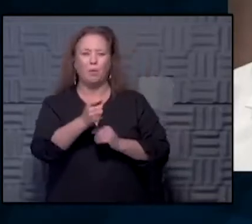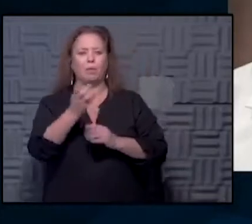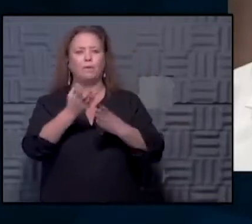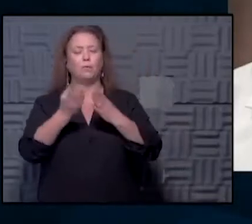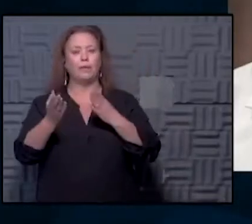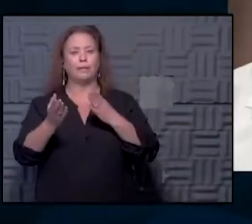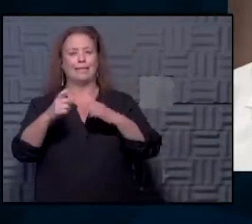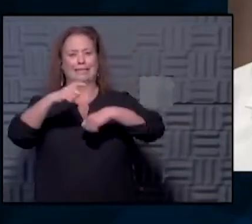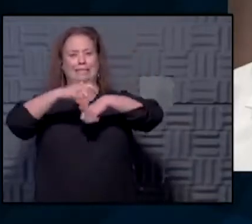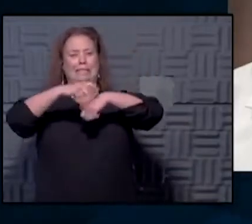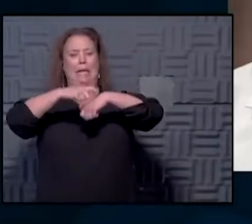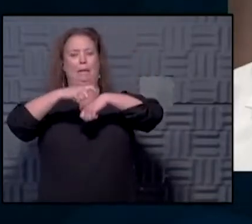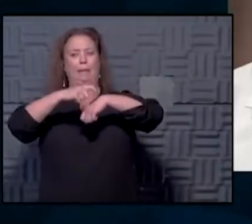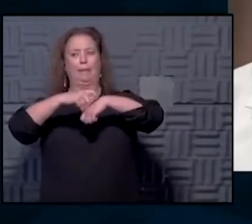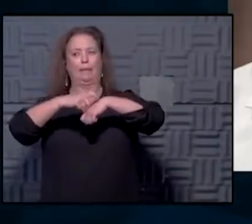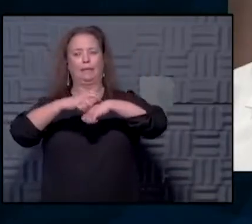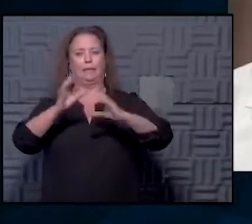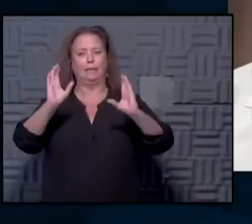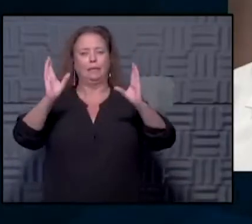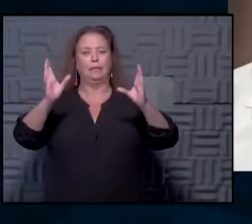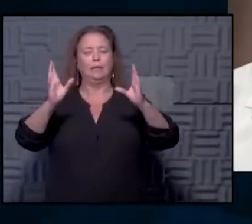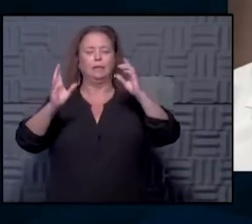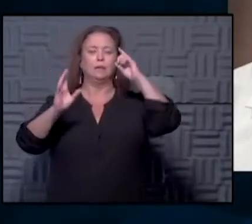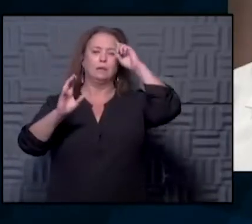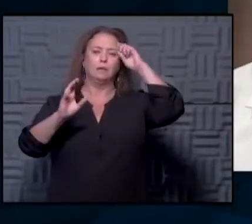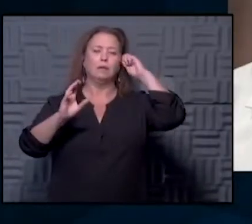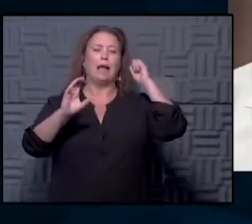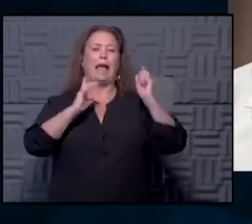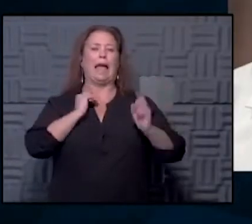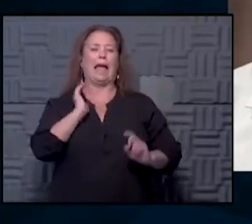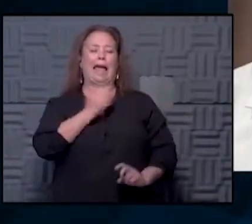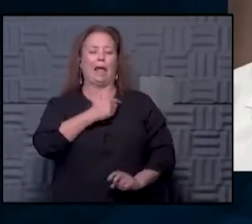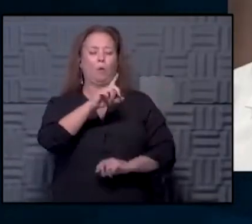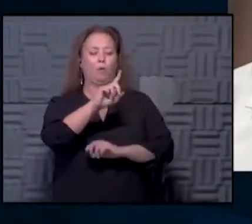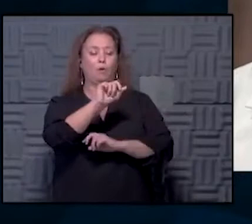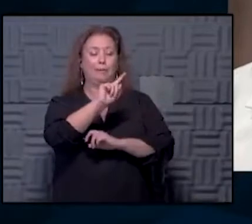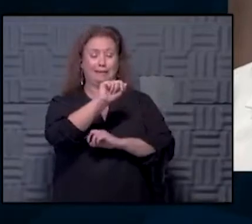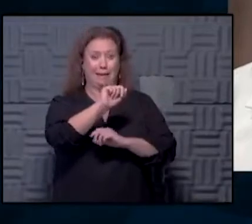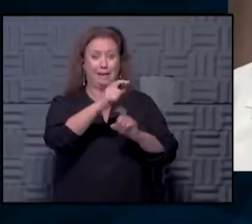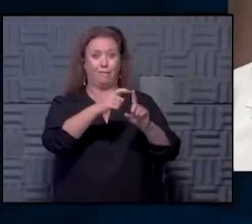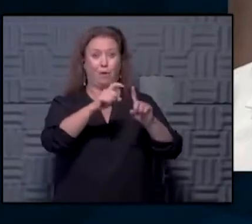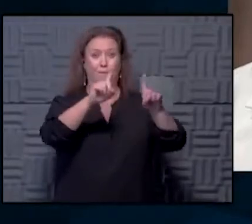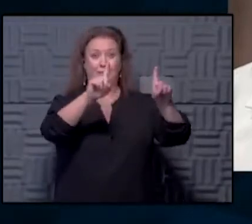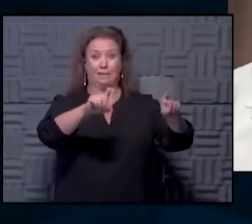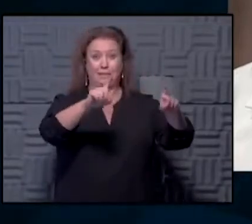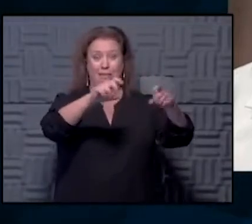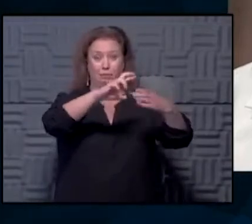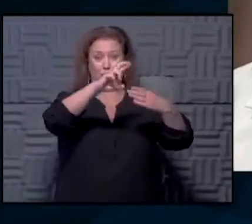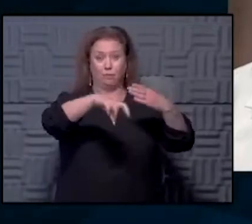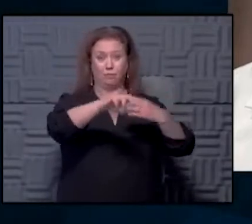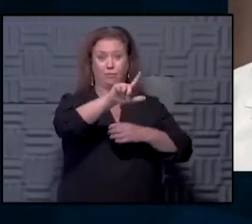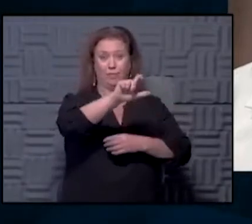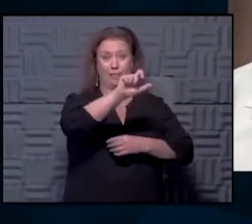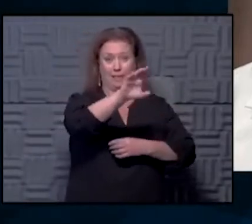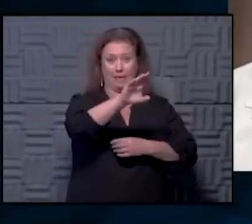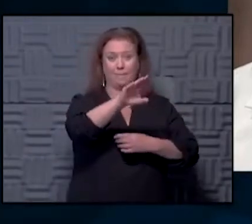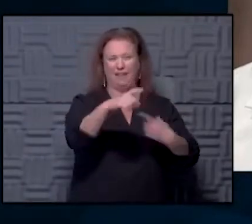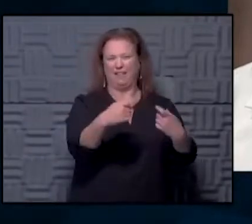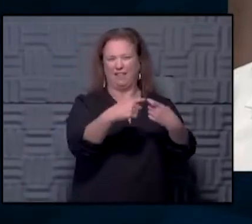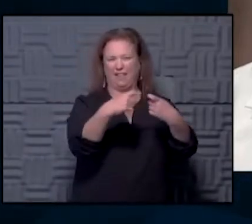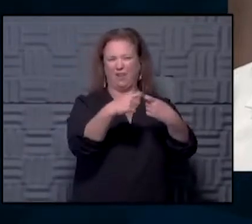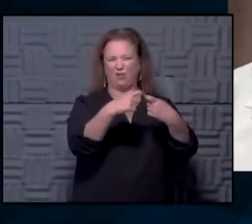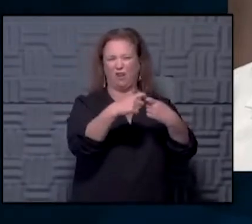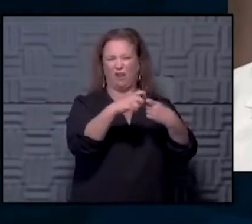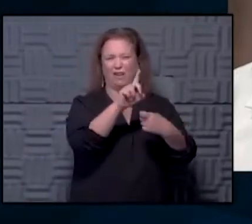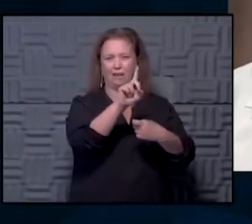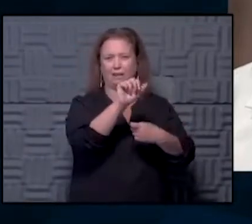matter of timing because our data feed comes from both the test results from the laboratories that have electronic data